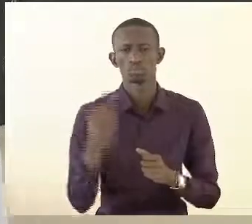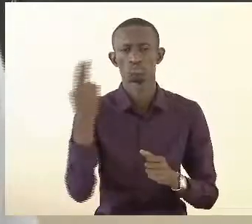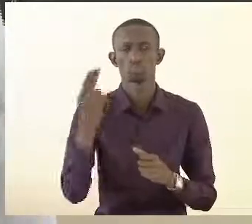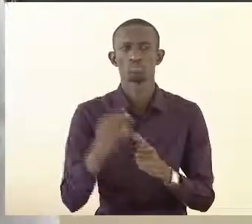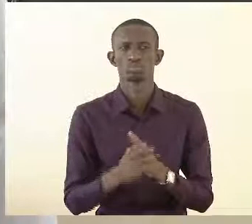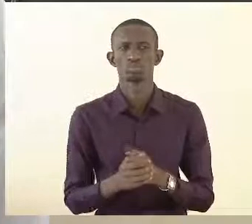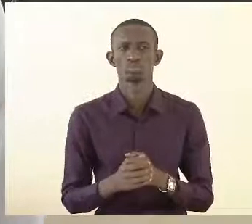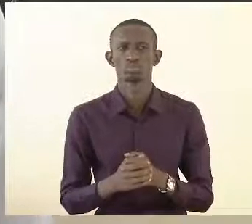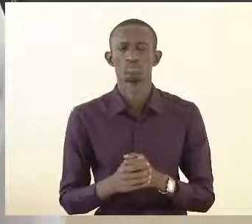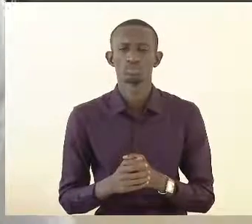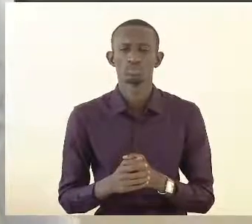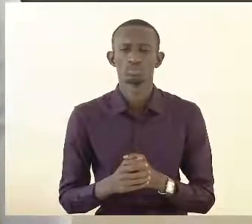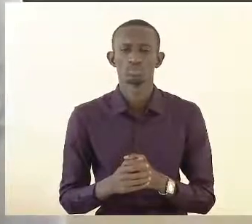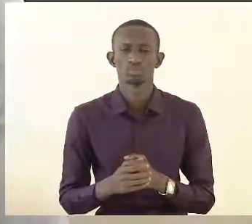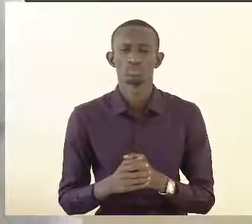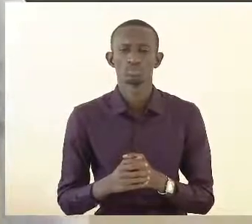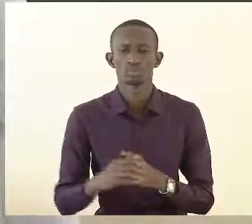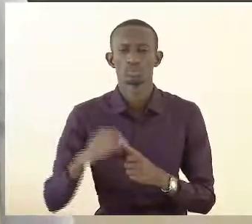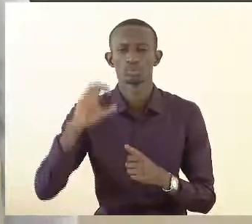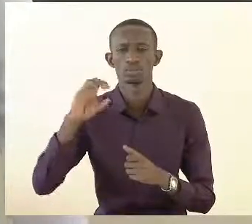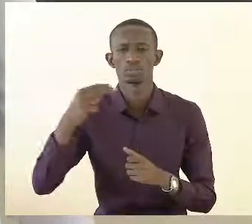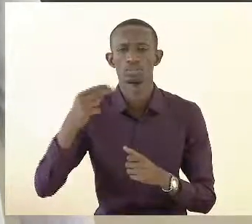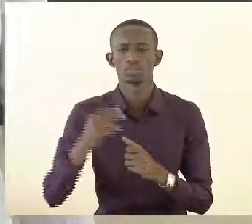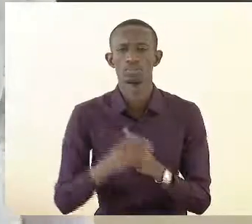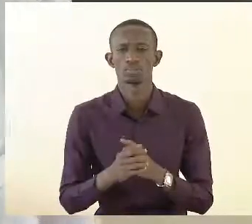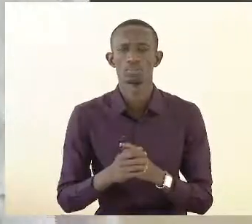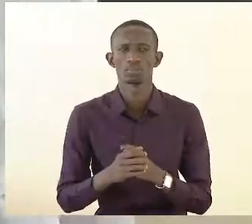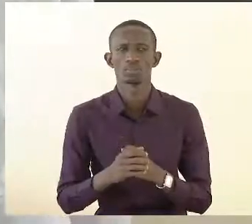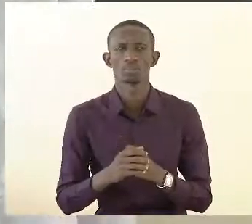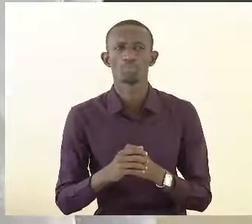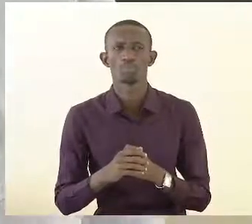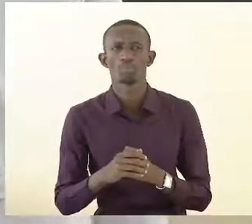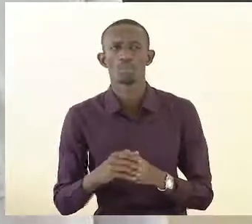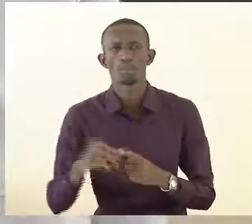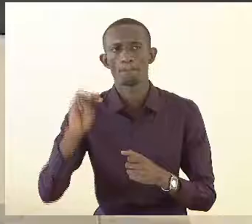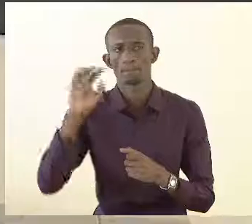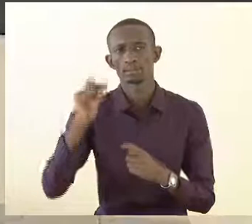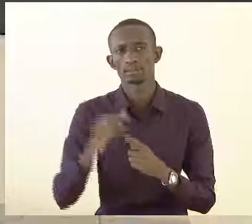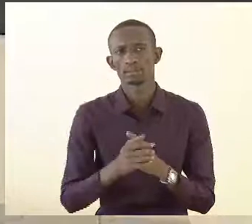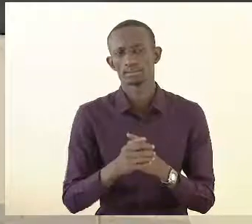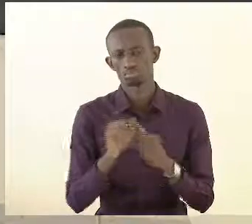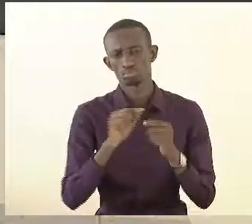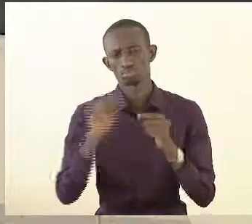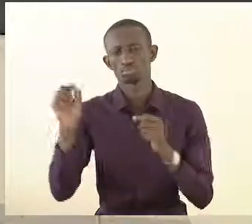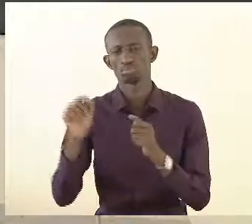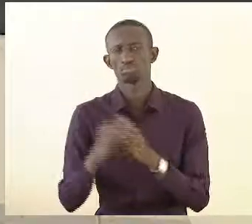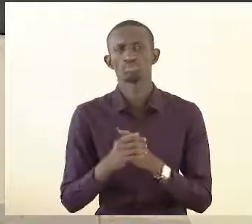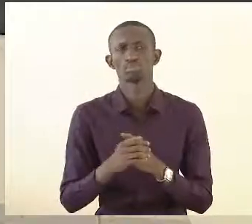magnesium in ether, dry ether, and we